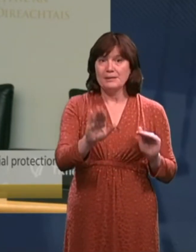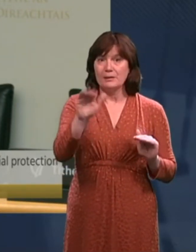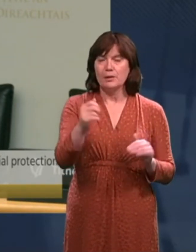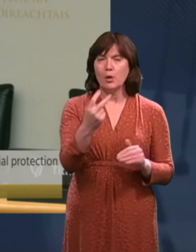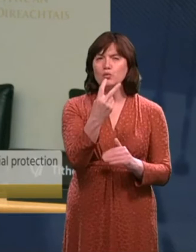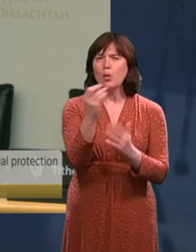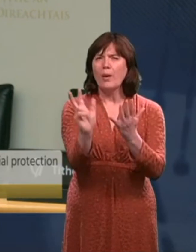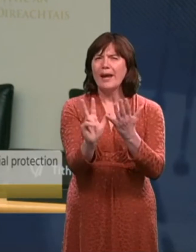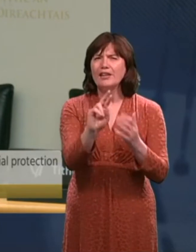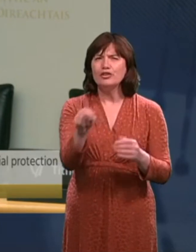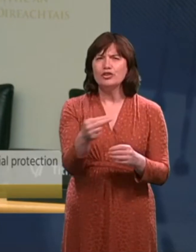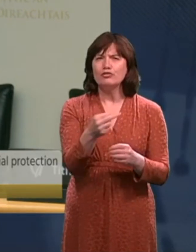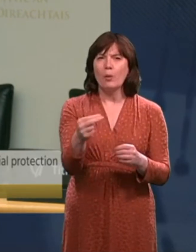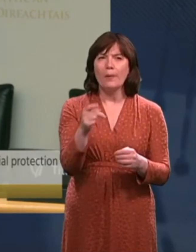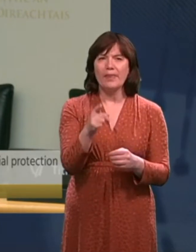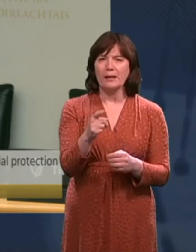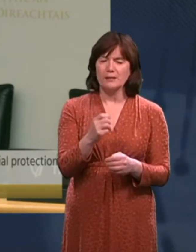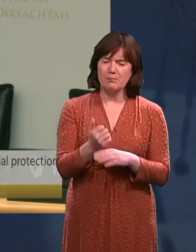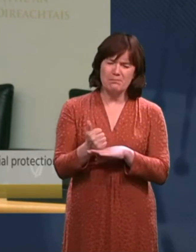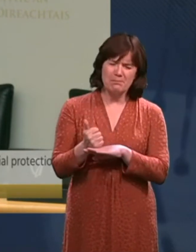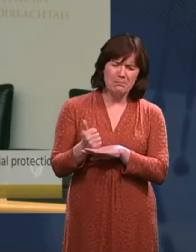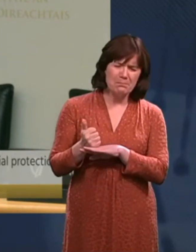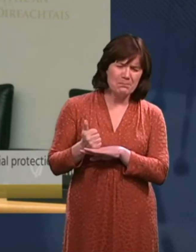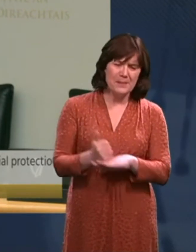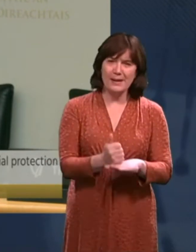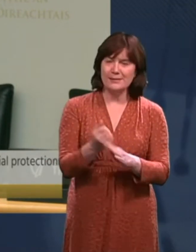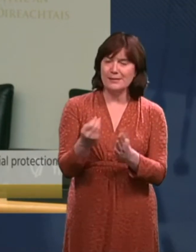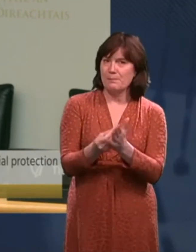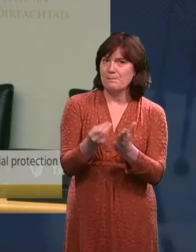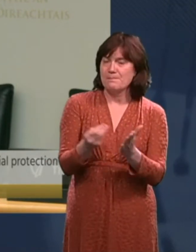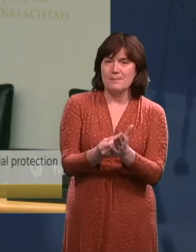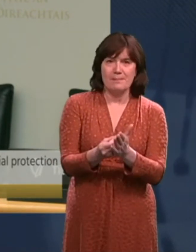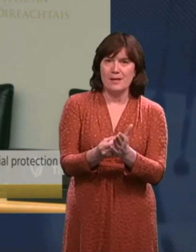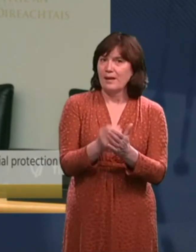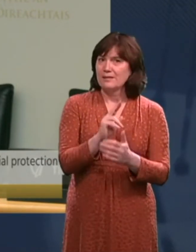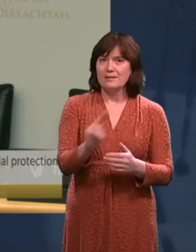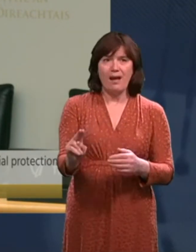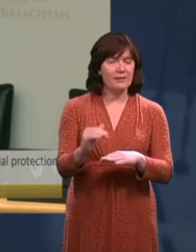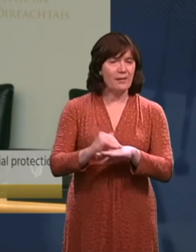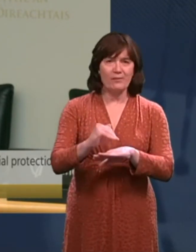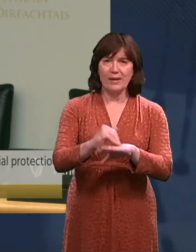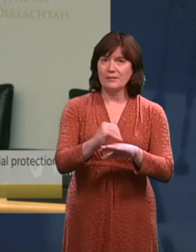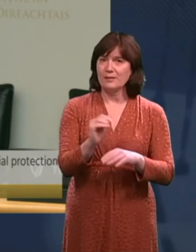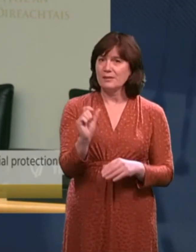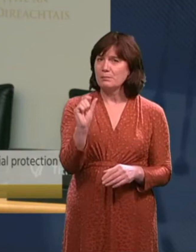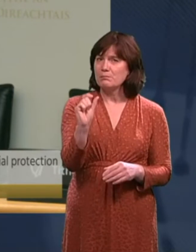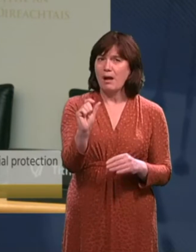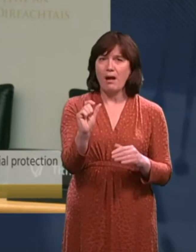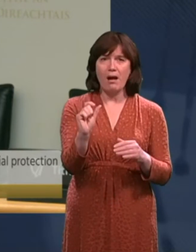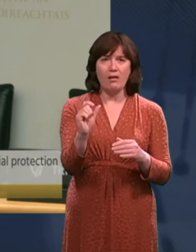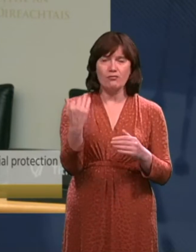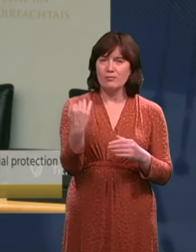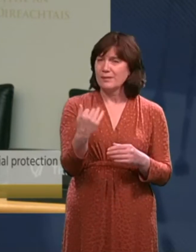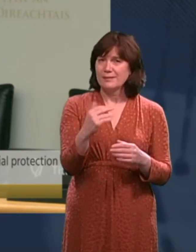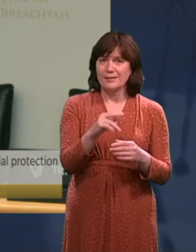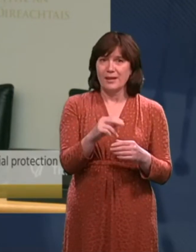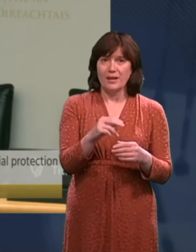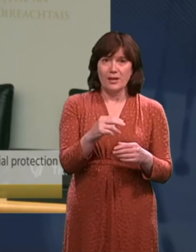€208 is really less than the bare minimum. Any additional work should not affect that very, very small inadequate payment.